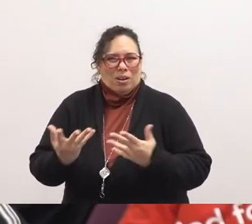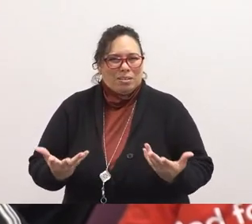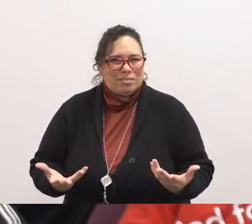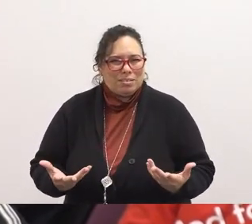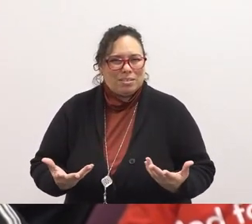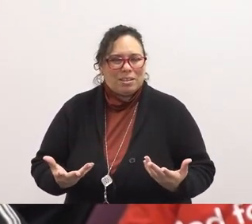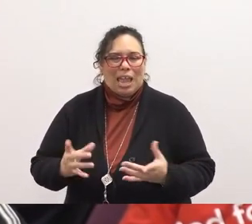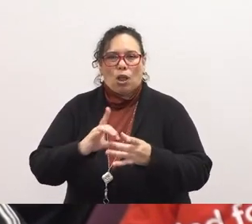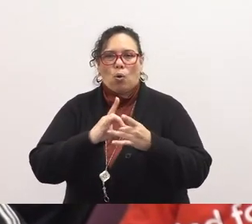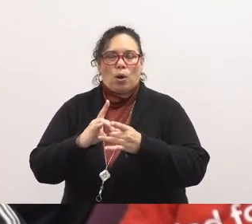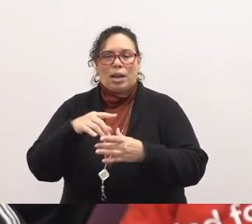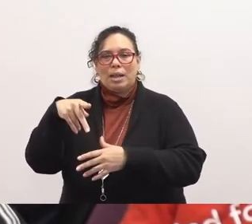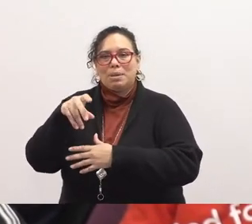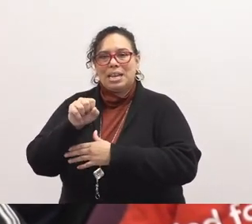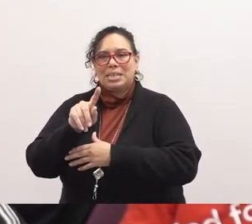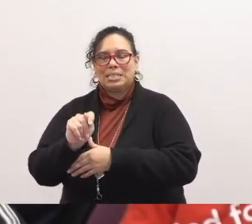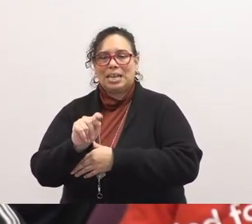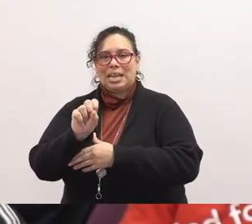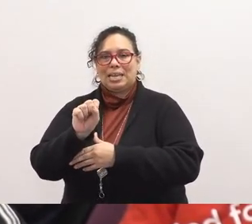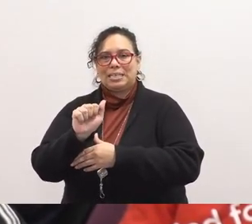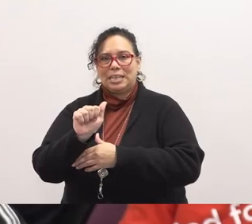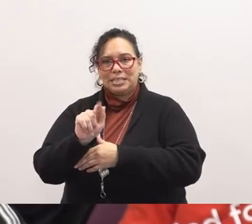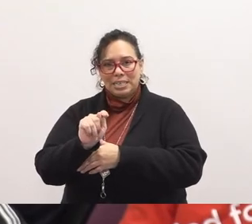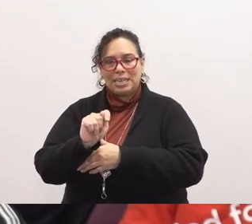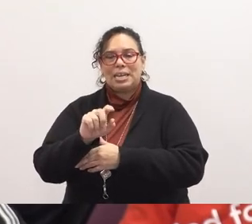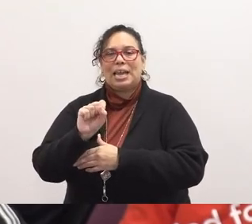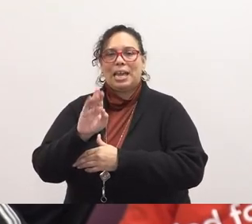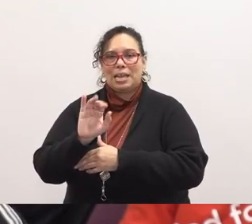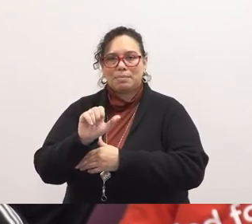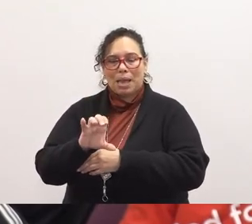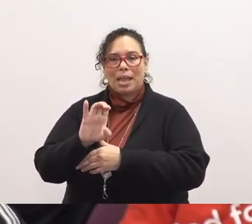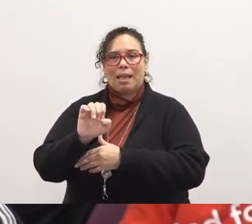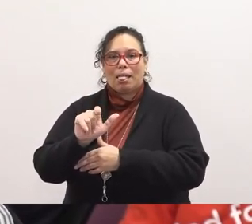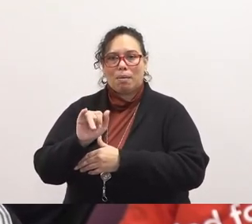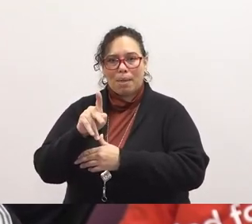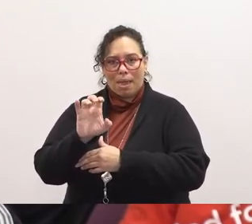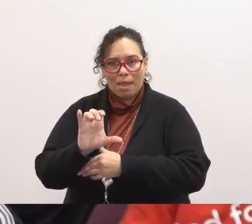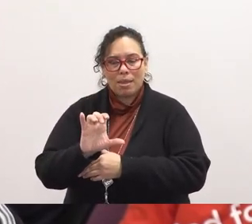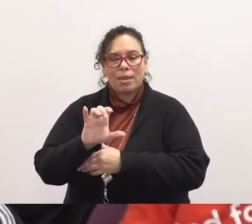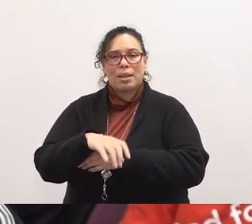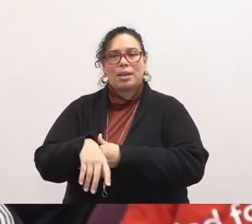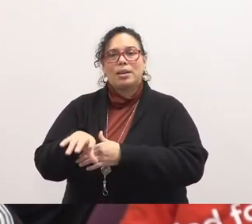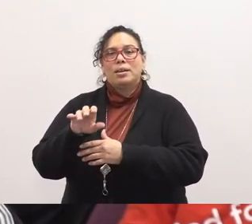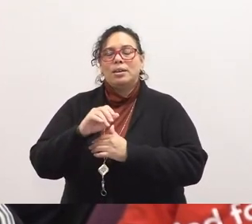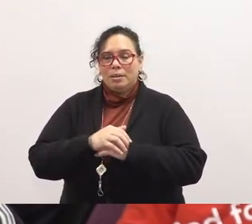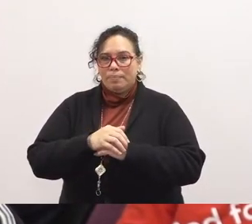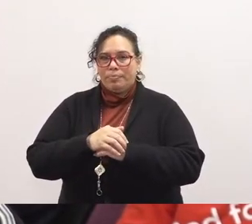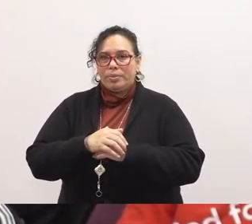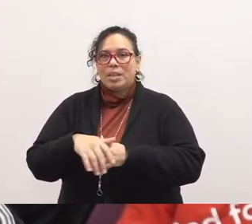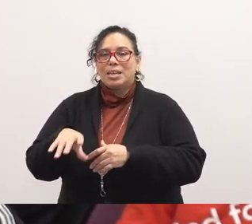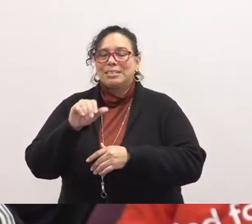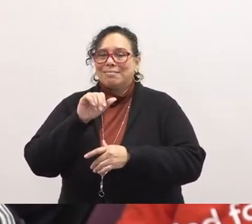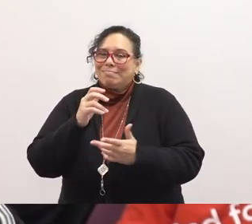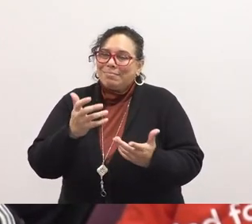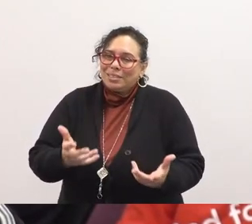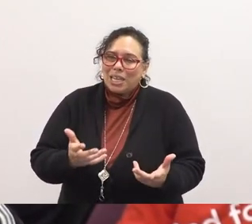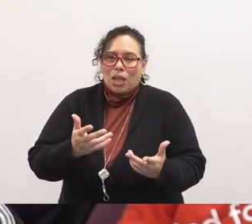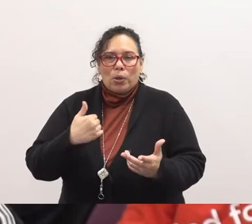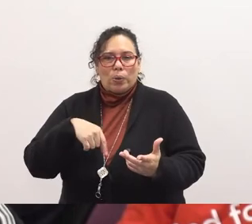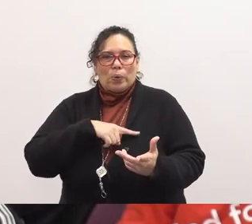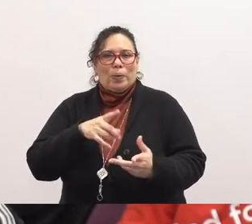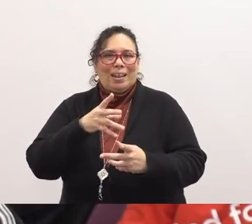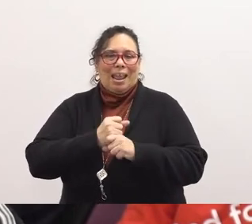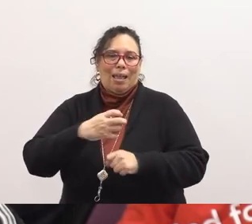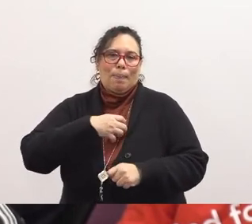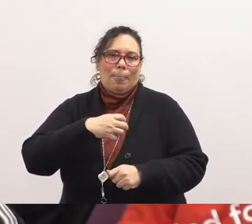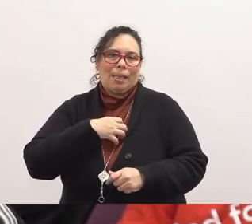as coordinate PSAT, SAT, SBAC, LPAC, and AP testing. It is not uncommon for us to receive complaints